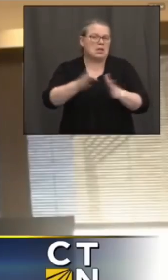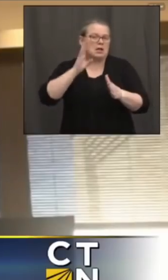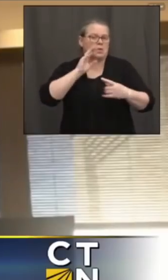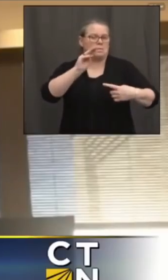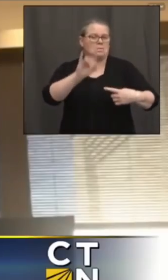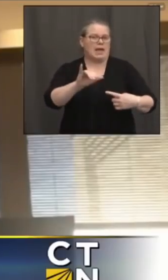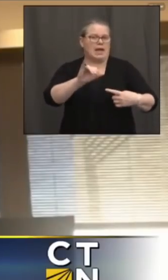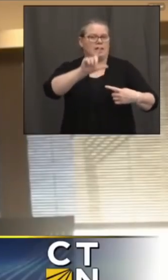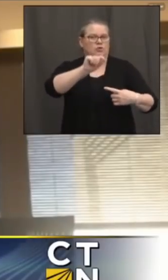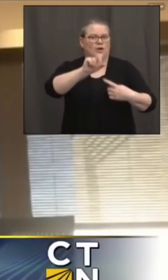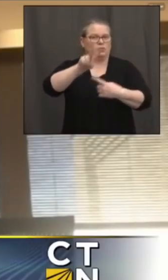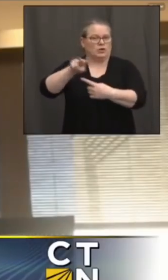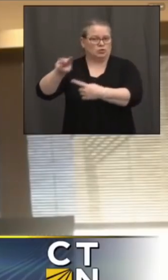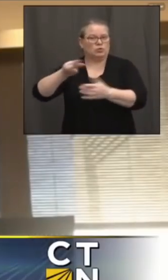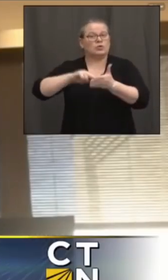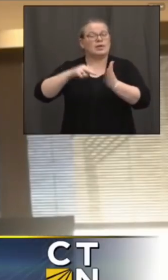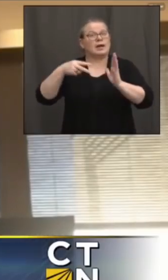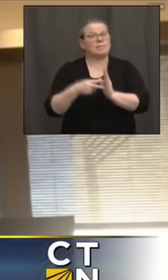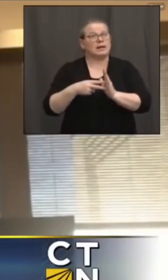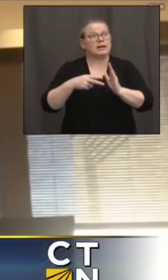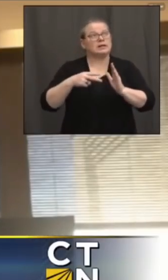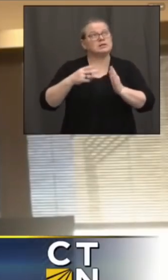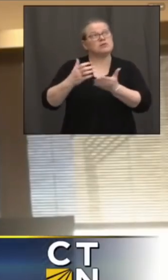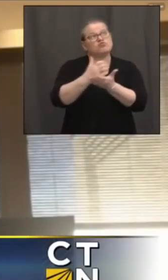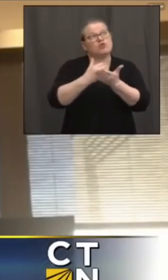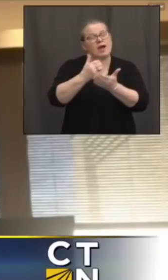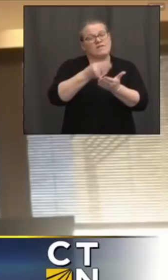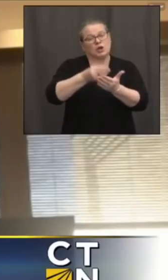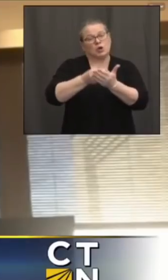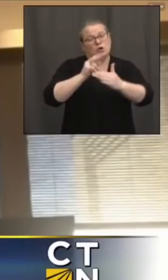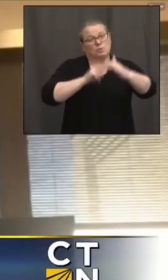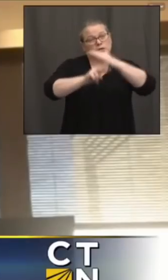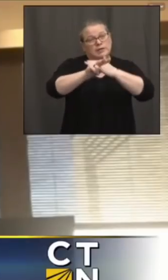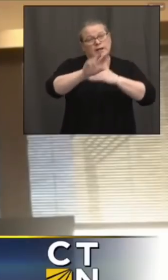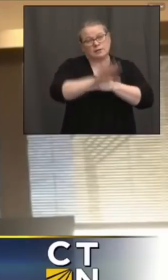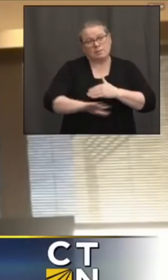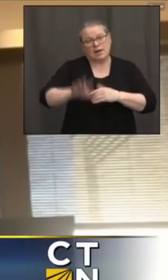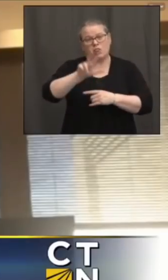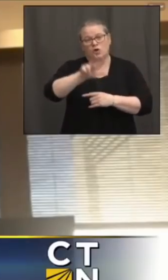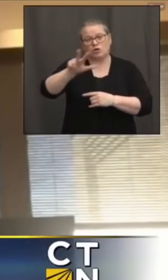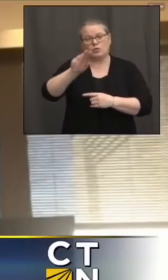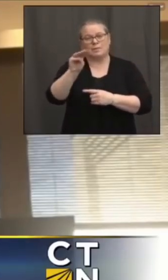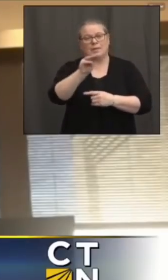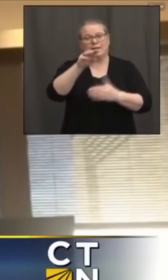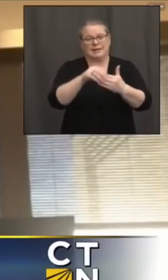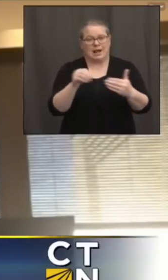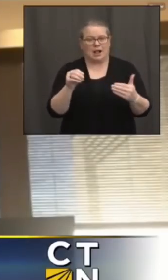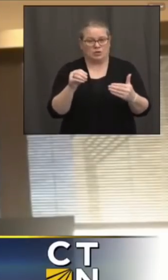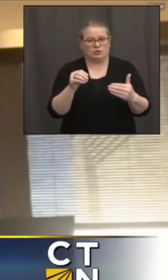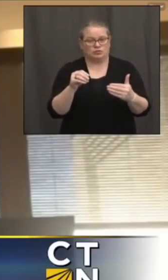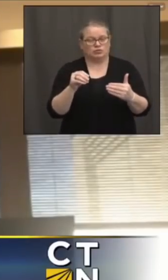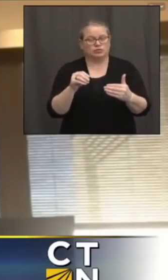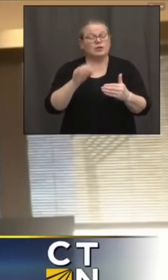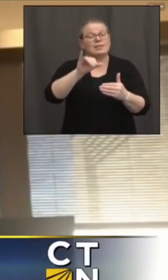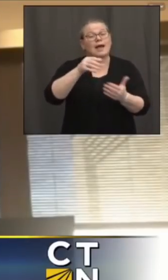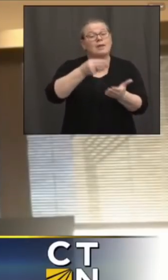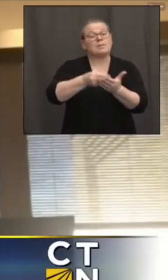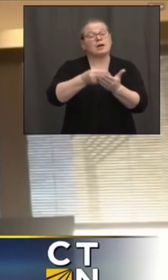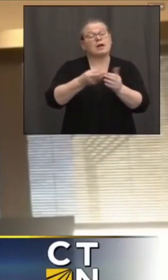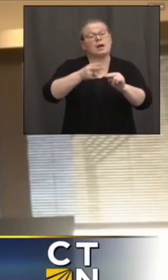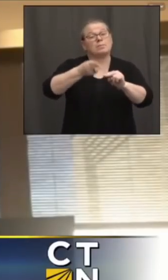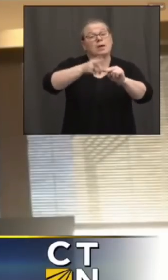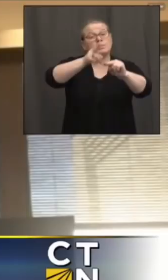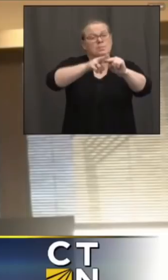fiscal 23, we would have revenues of approximately $33 million, which would take some time for those revenues to